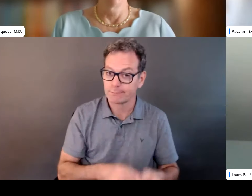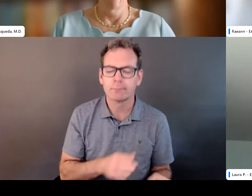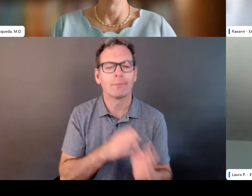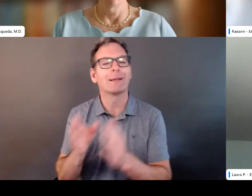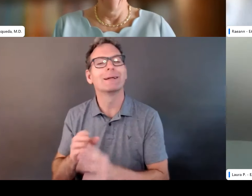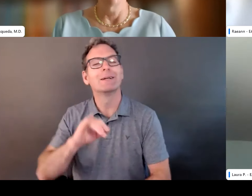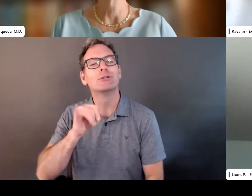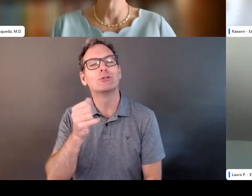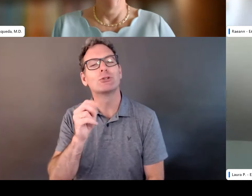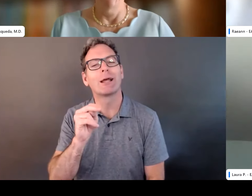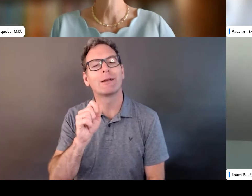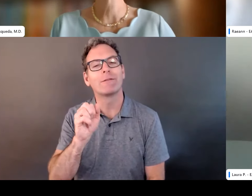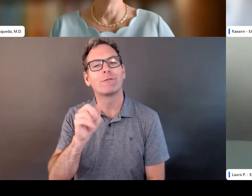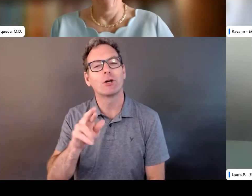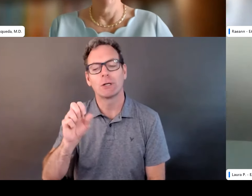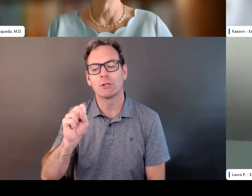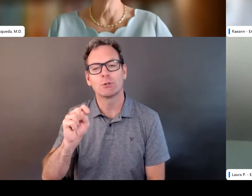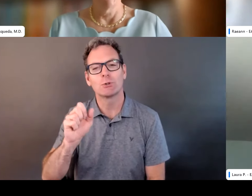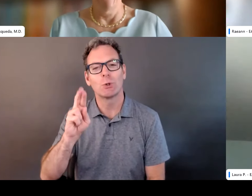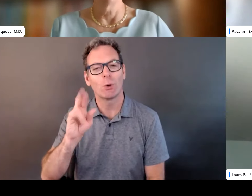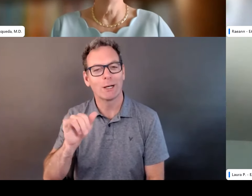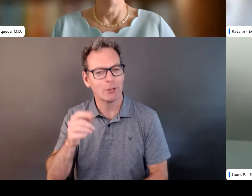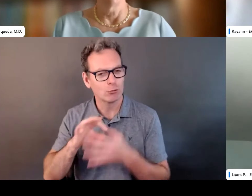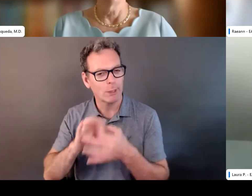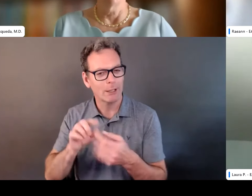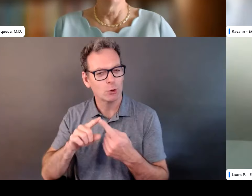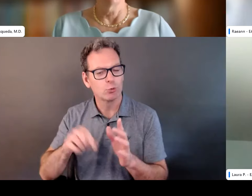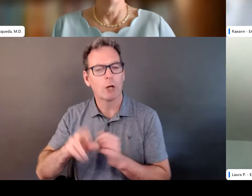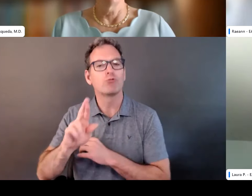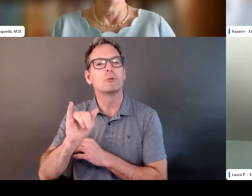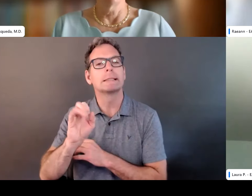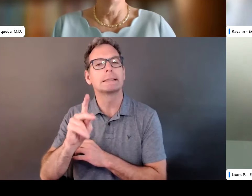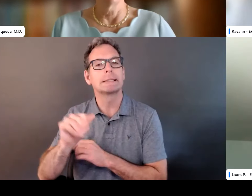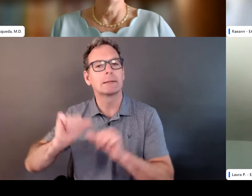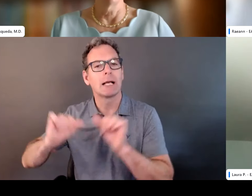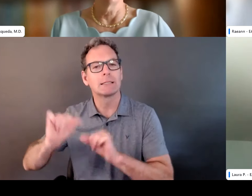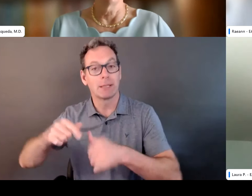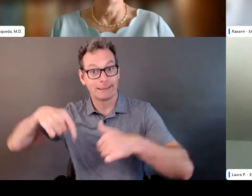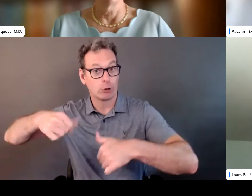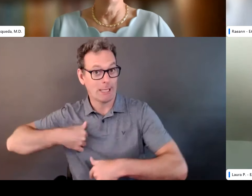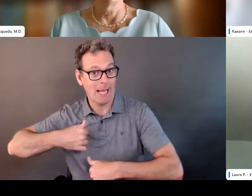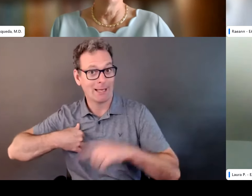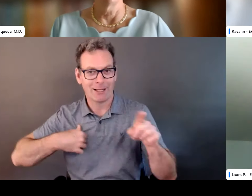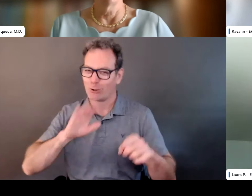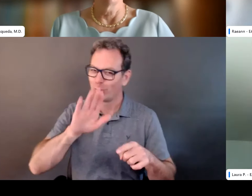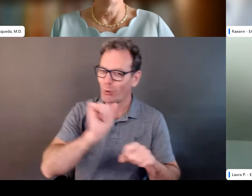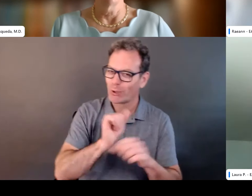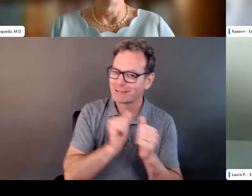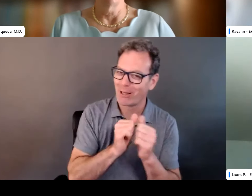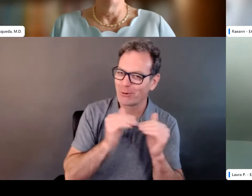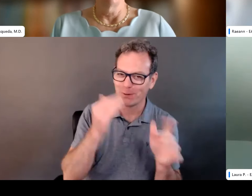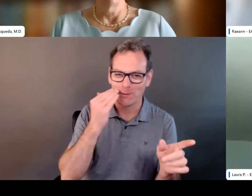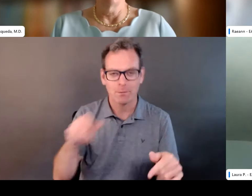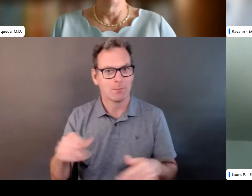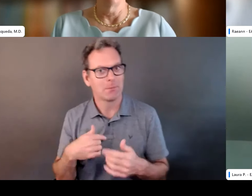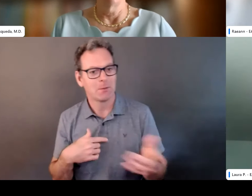I think, also a colleague of yours, doing some risk assessment here as well in Canada. So thank you again,